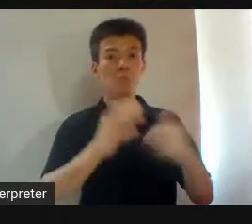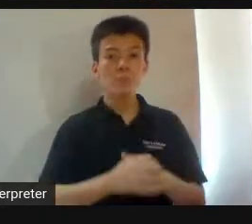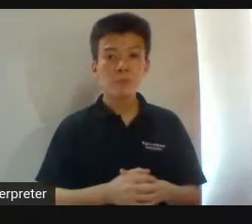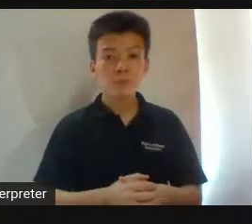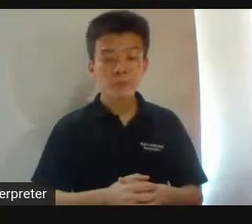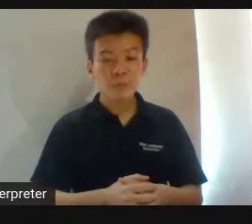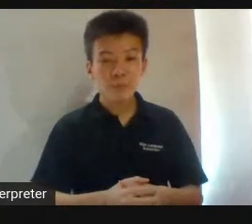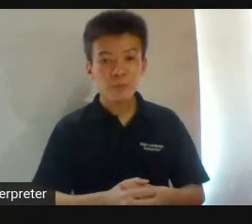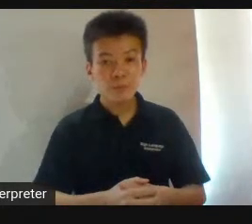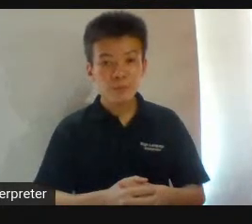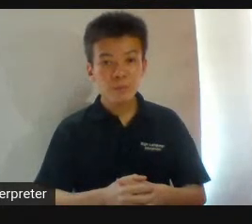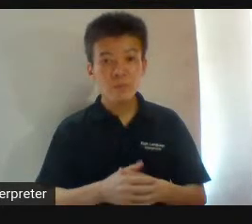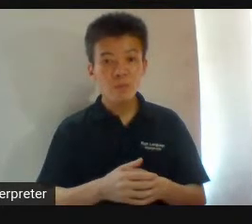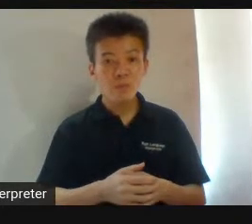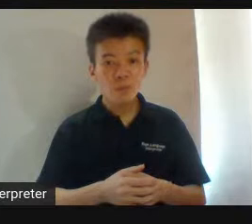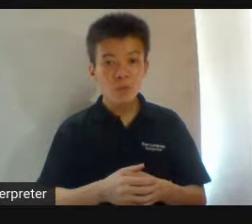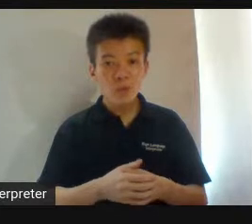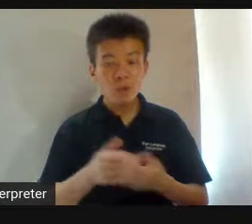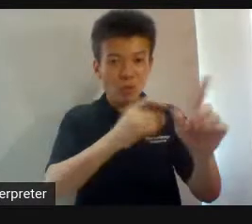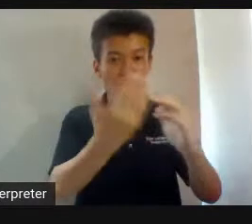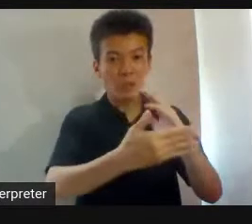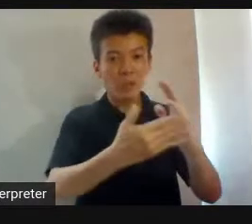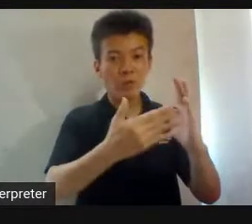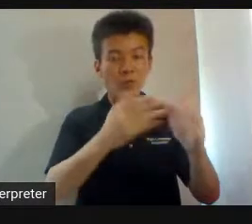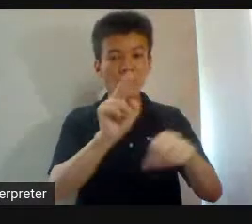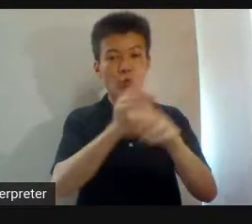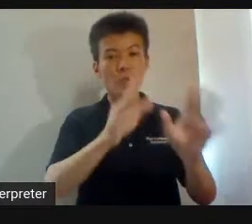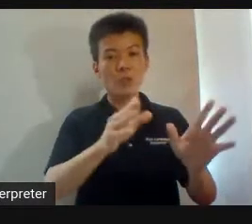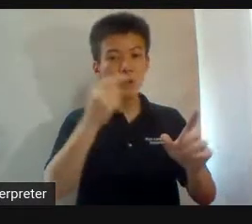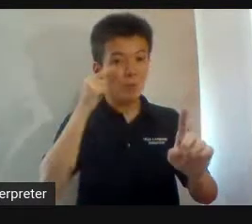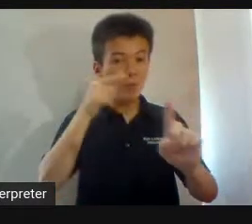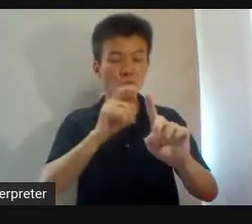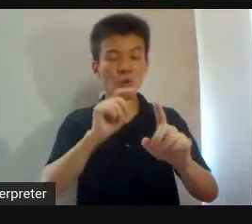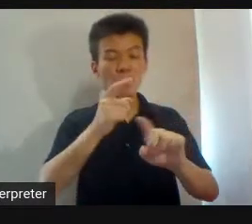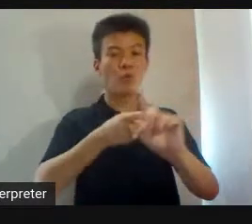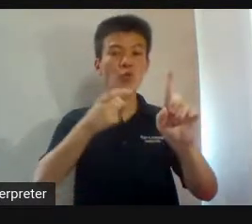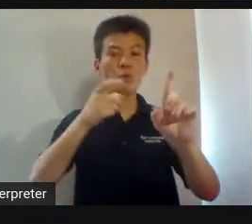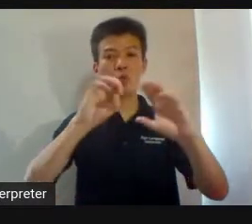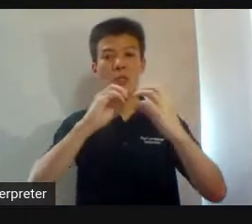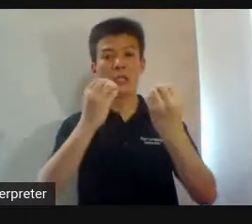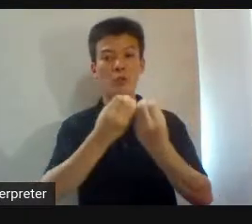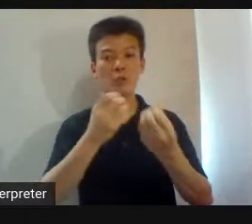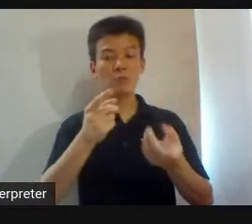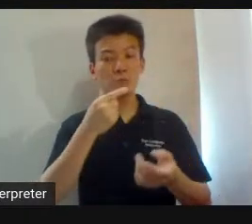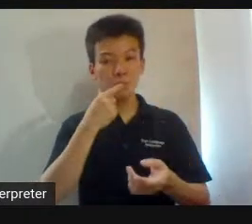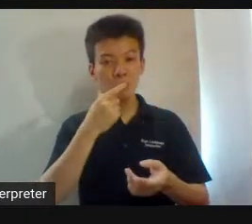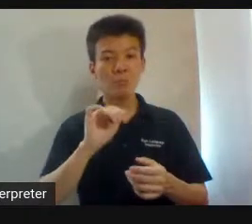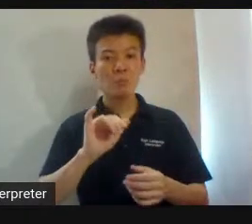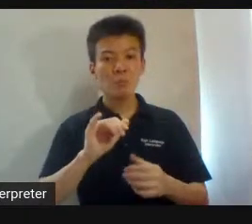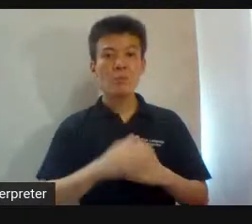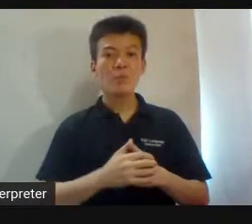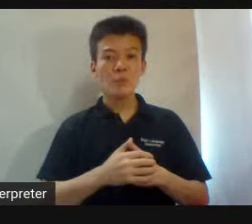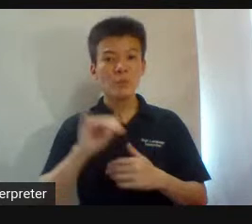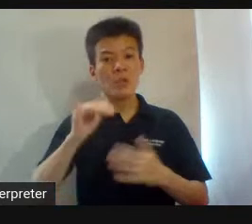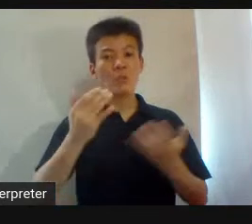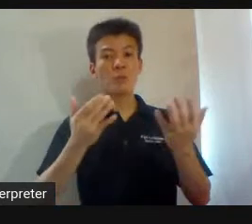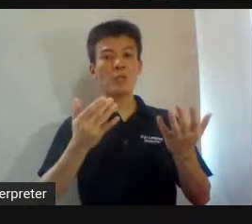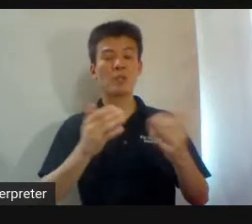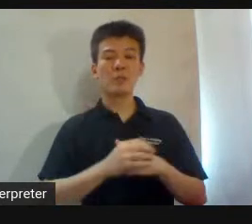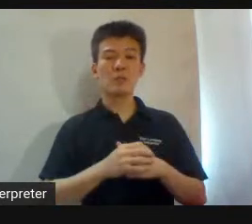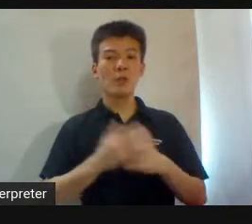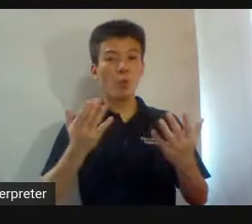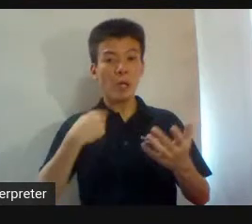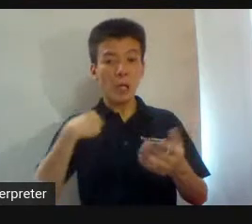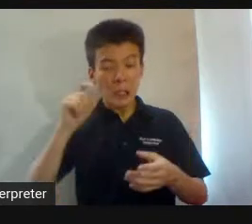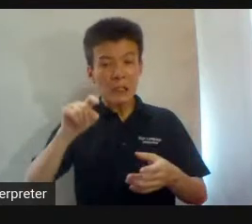So instead of thinking about it, but also from the organization that says, maybe what